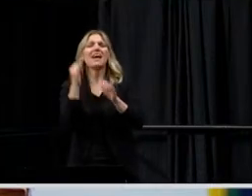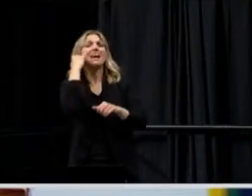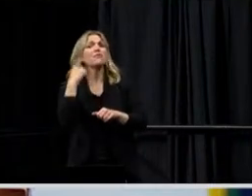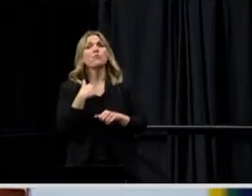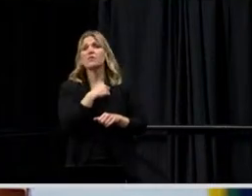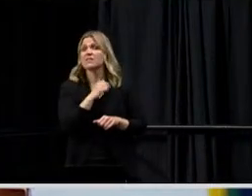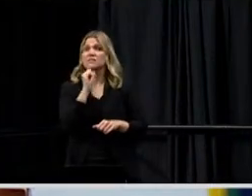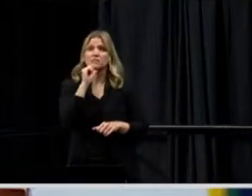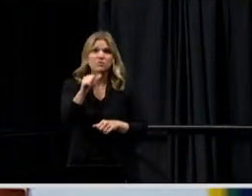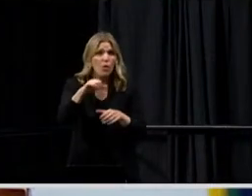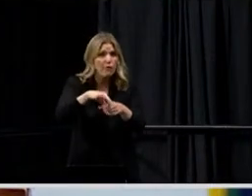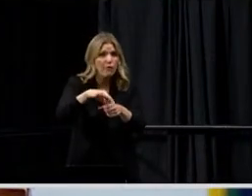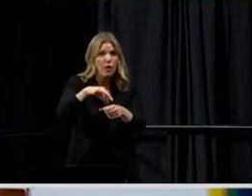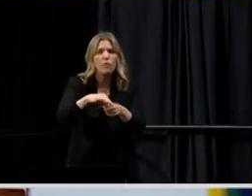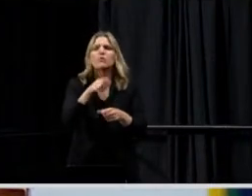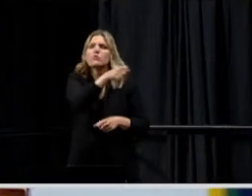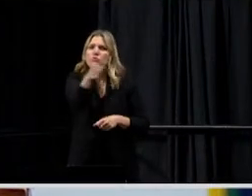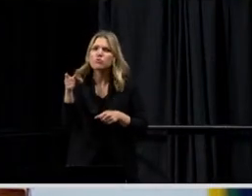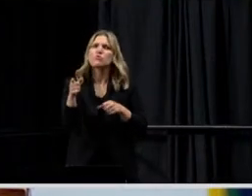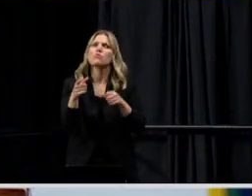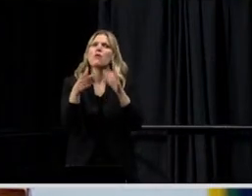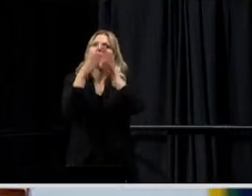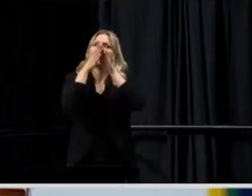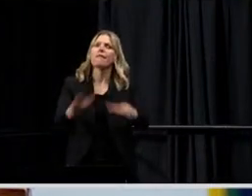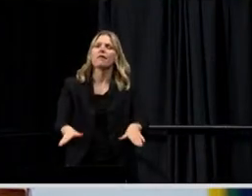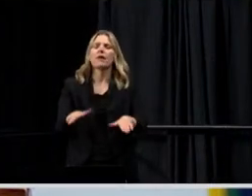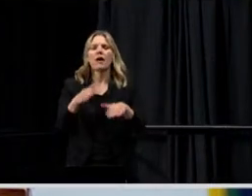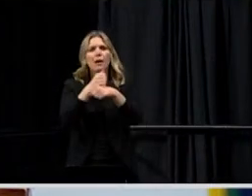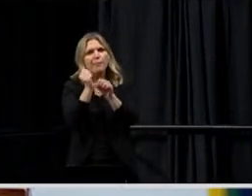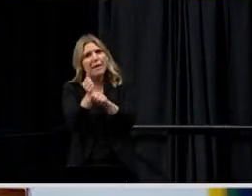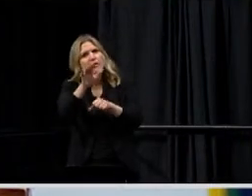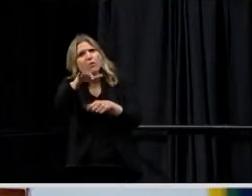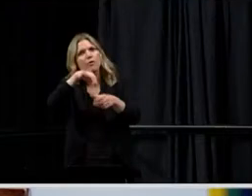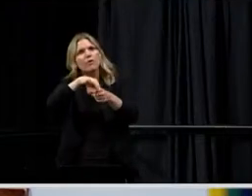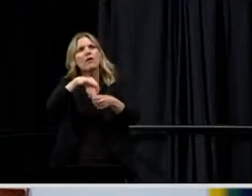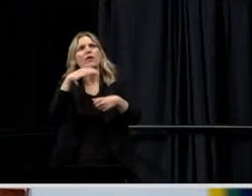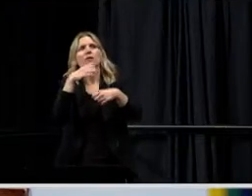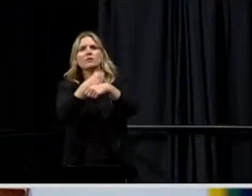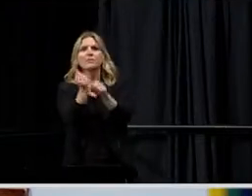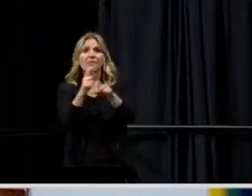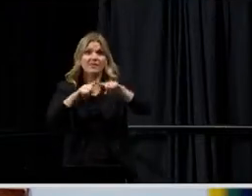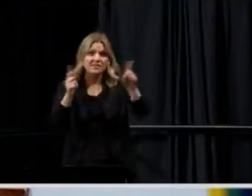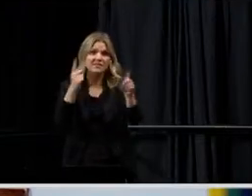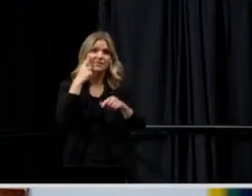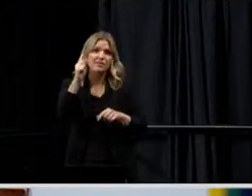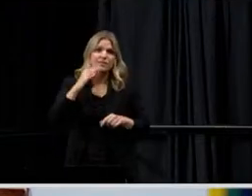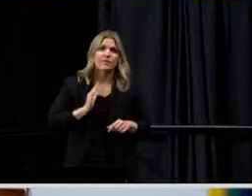silent. Be sure to use your vote to make a difference for our future.